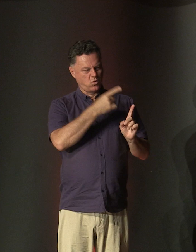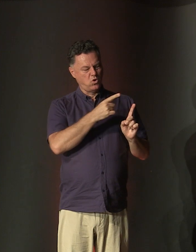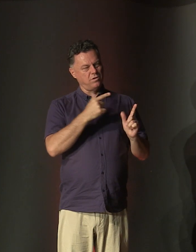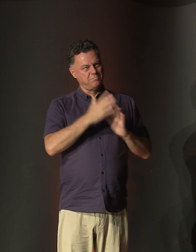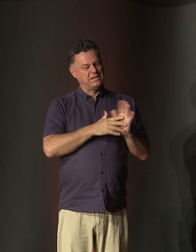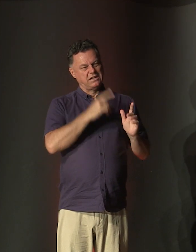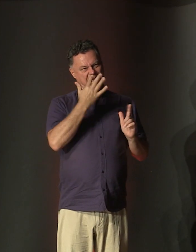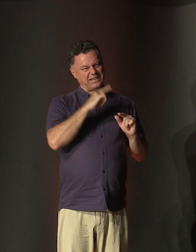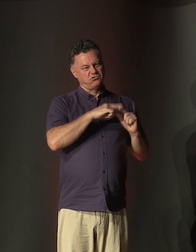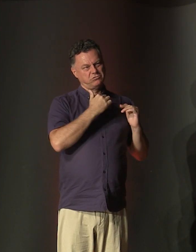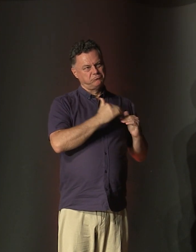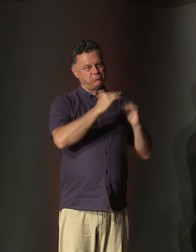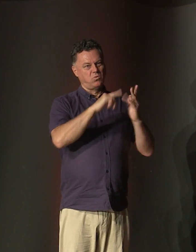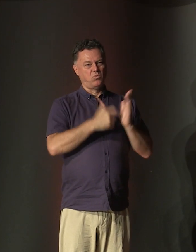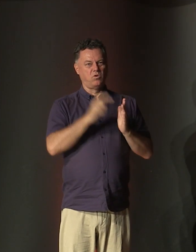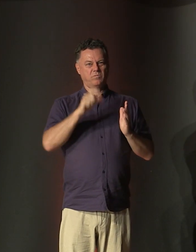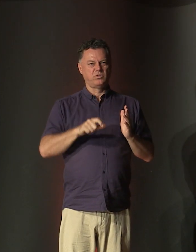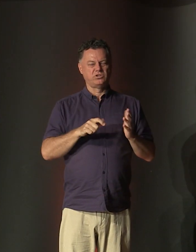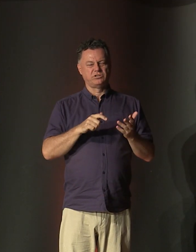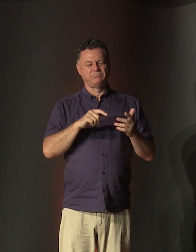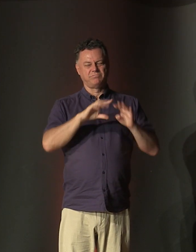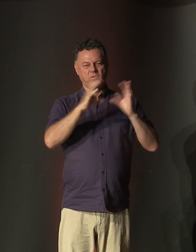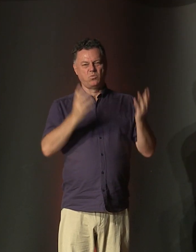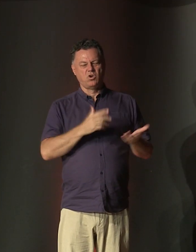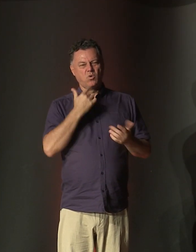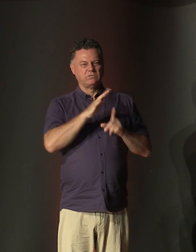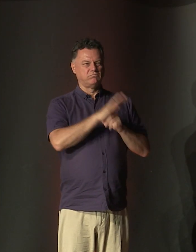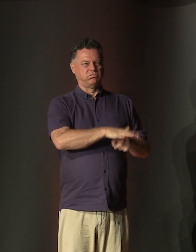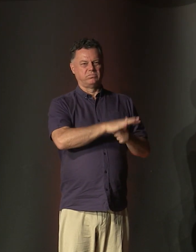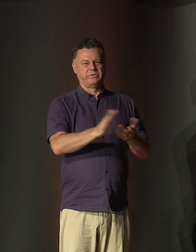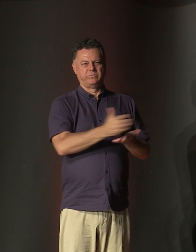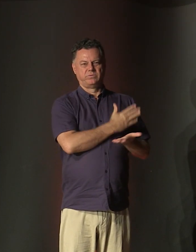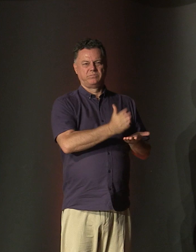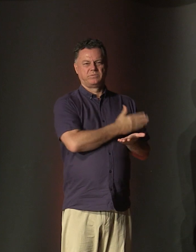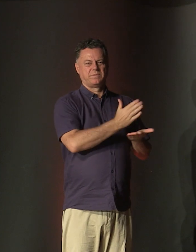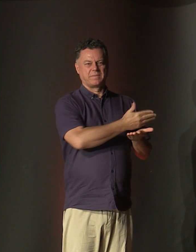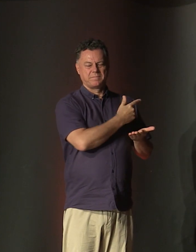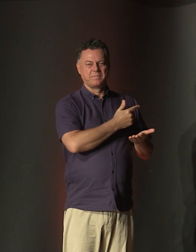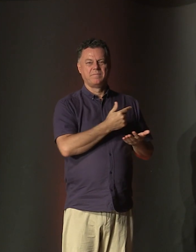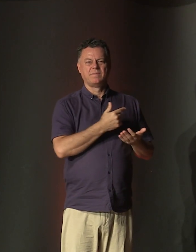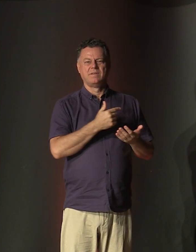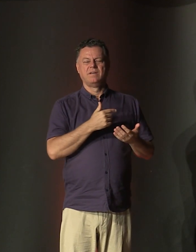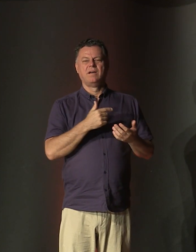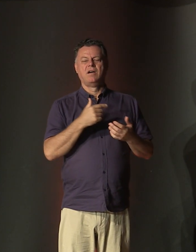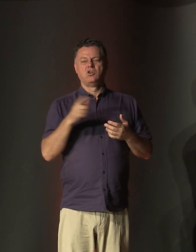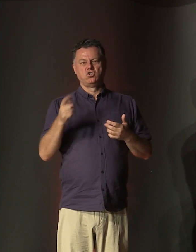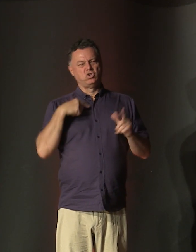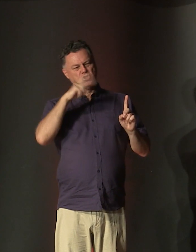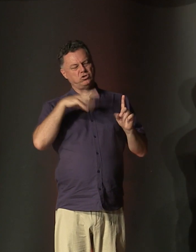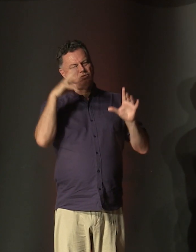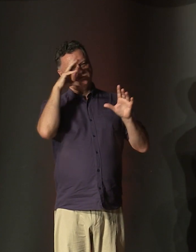person from a historically marginalized background, the damages are even more profound.